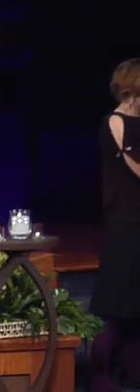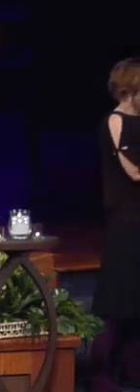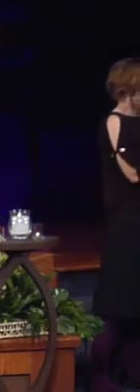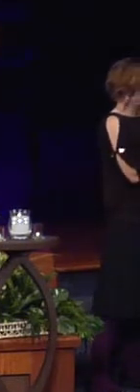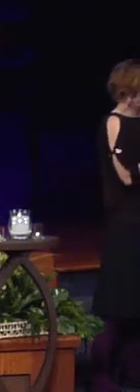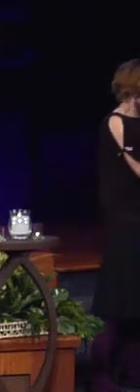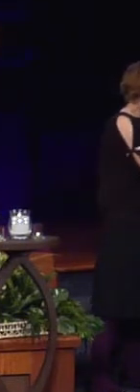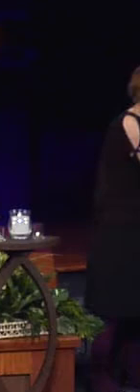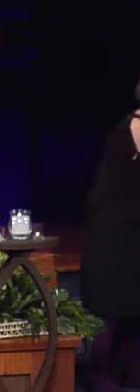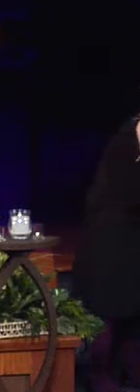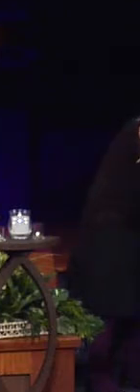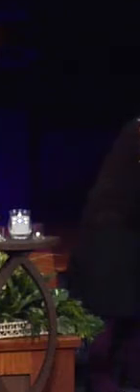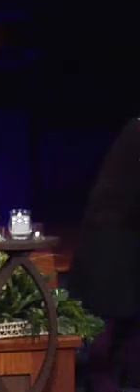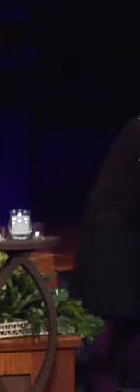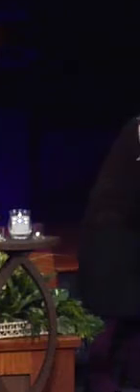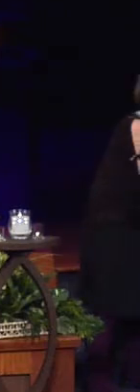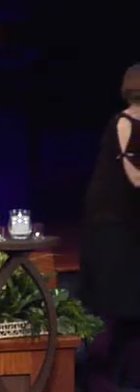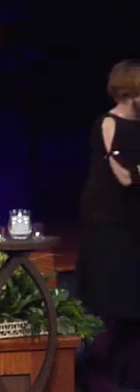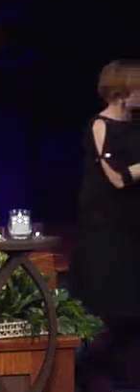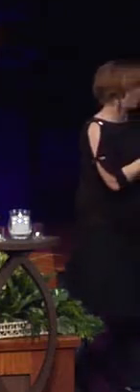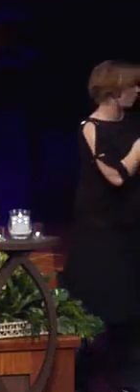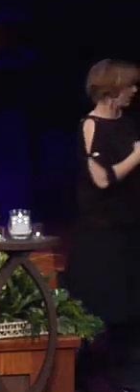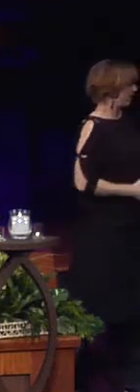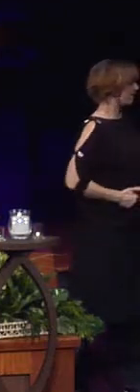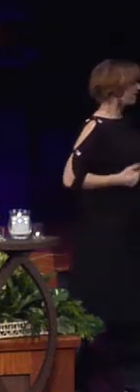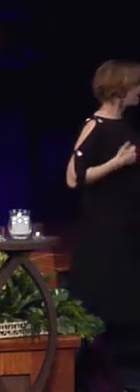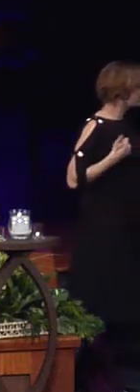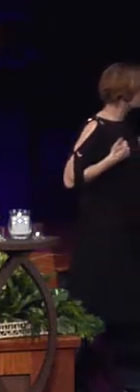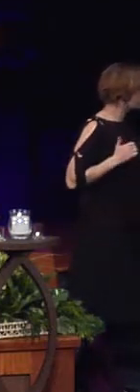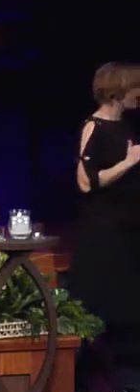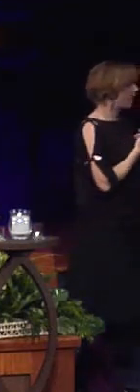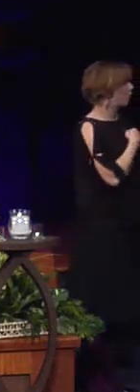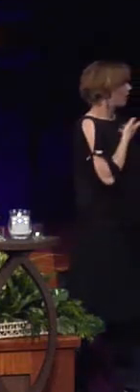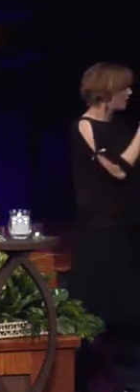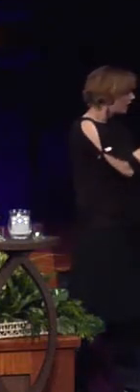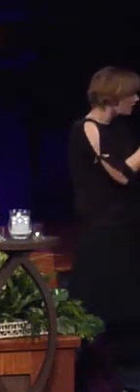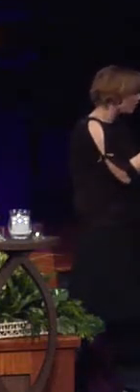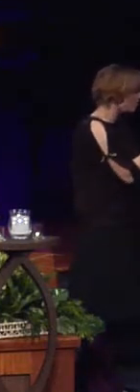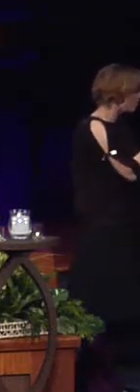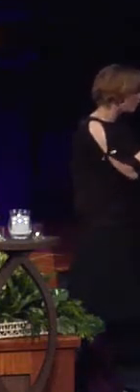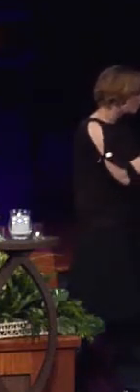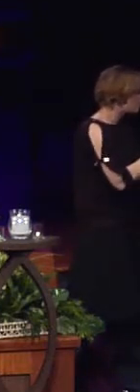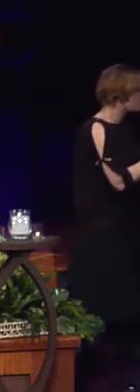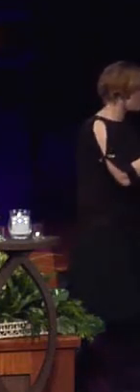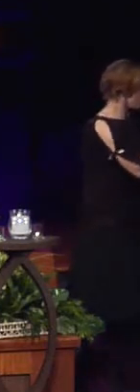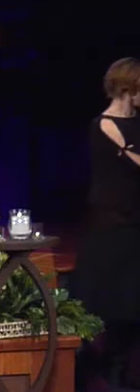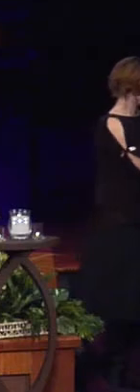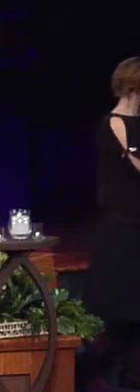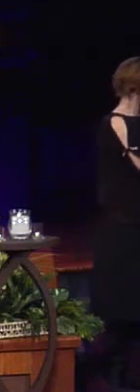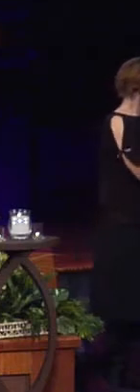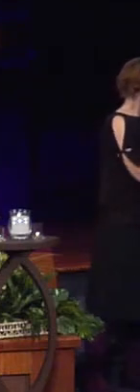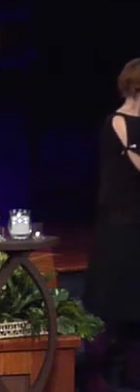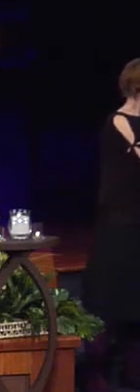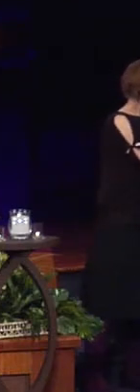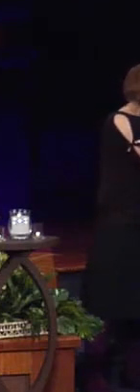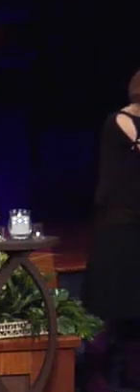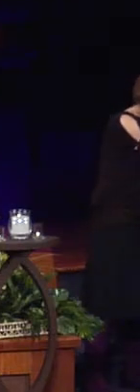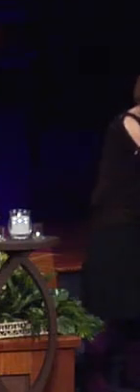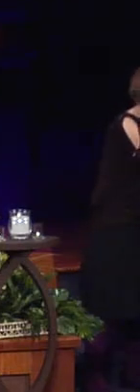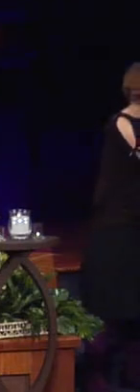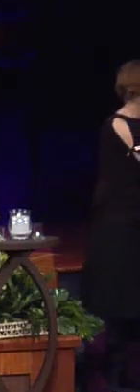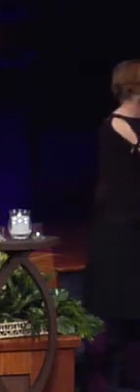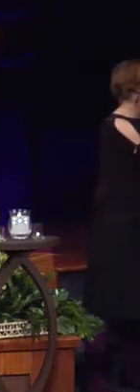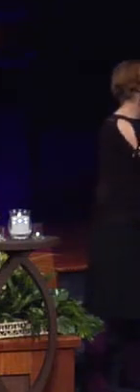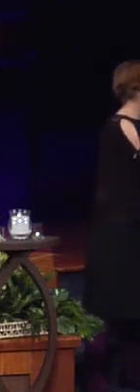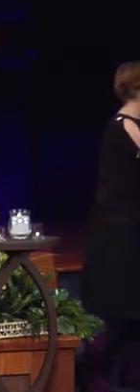your life. It's how we treat one another. Religions don't divide us, they're just different languages trying to express